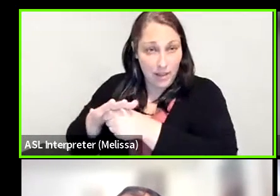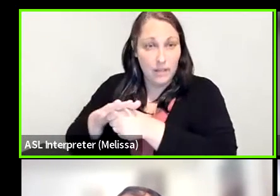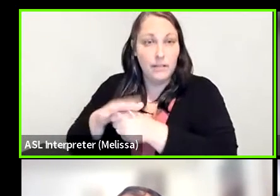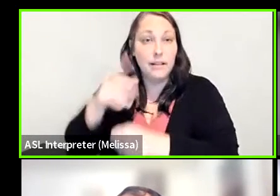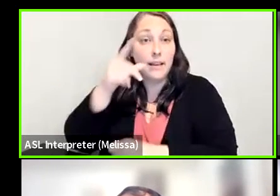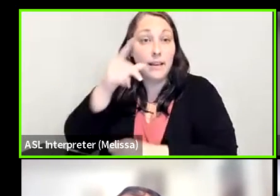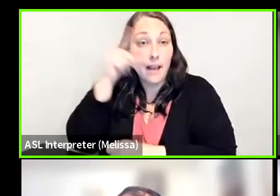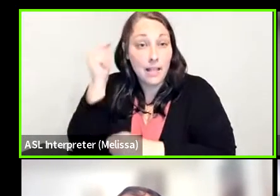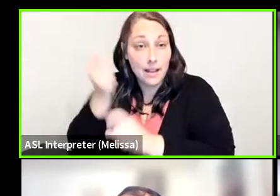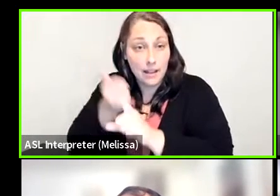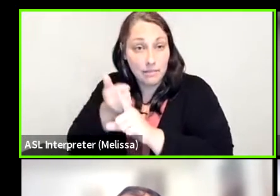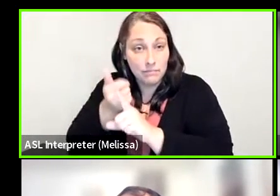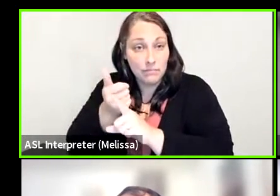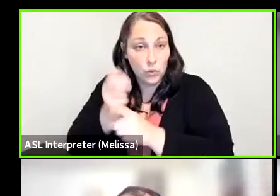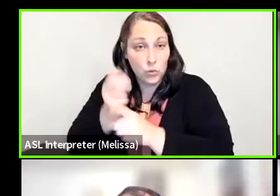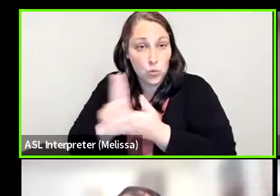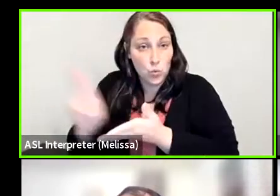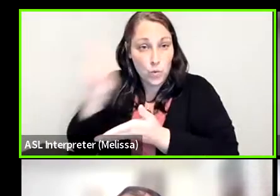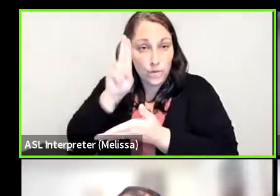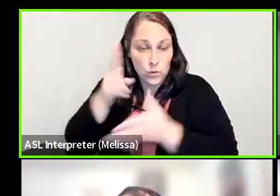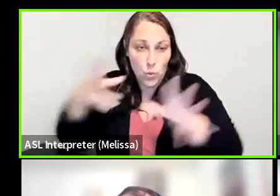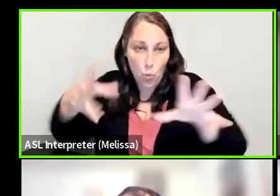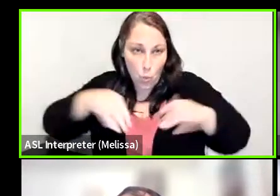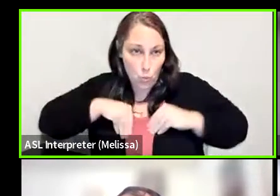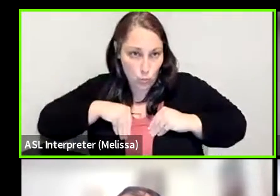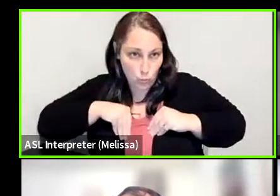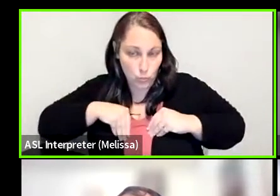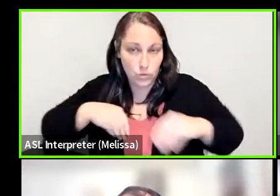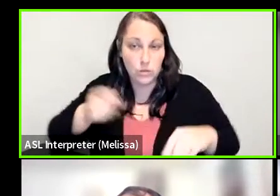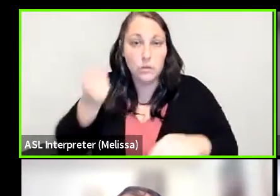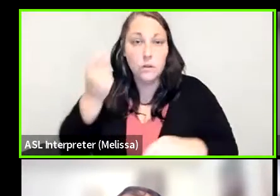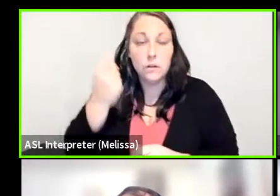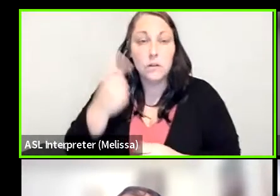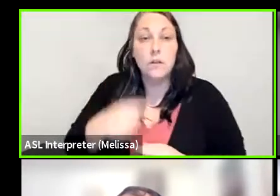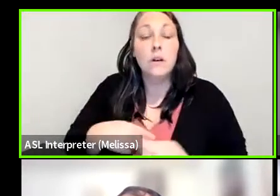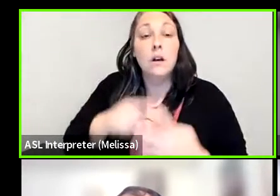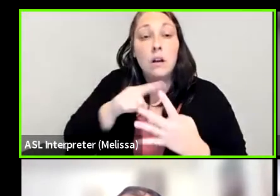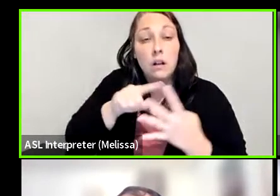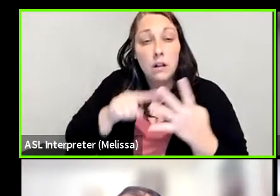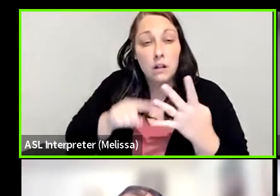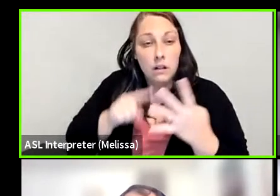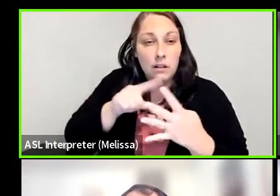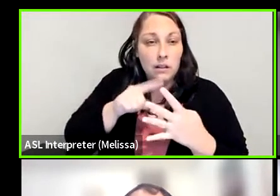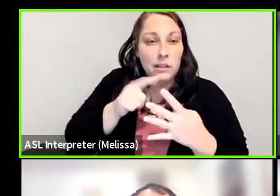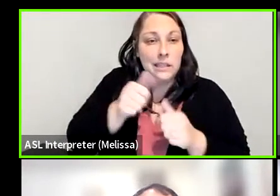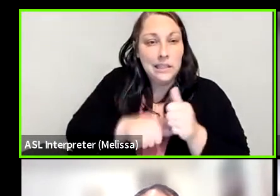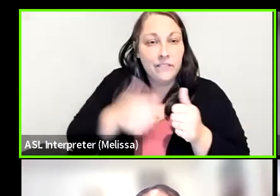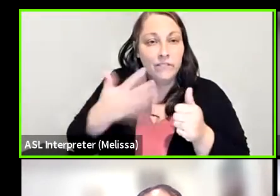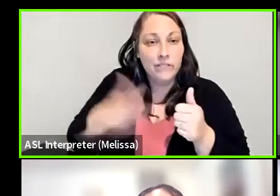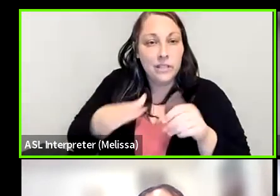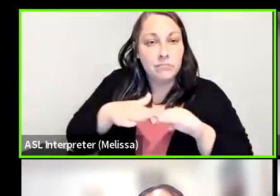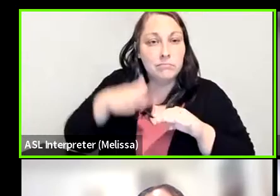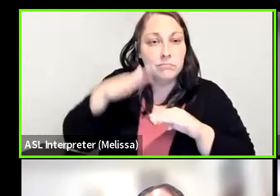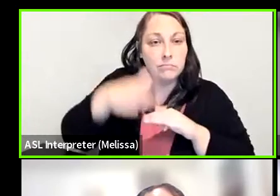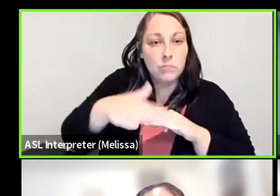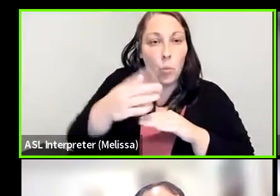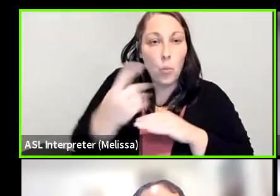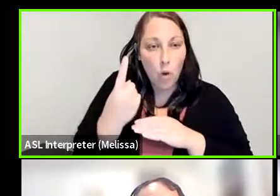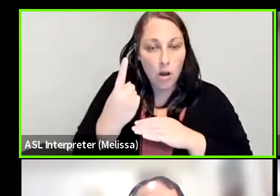Gallaudet University, all of which went through stage 1 PUD a few years